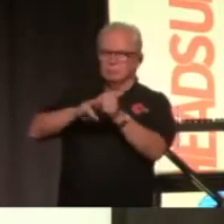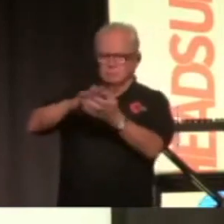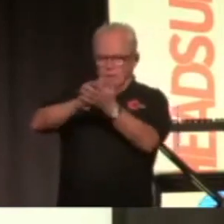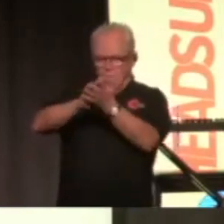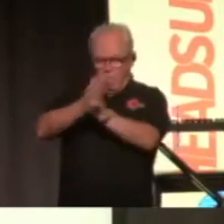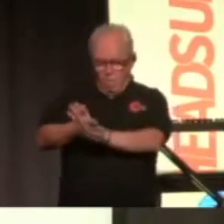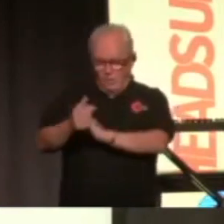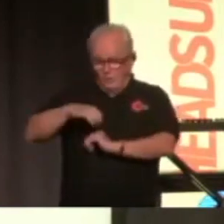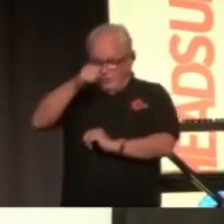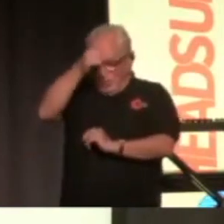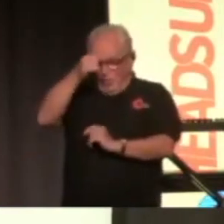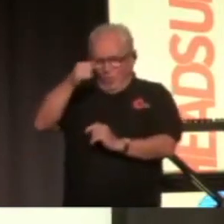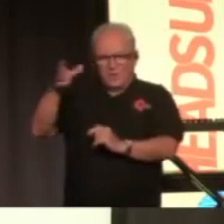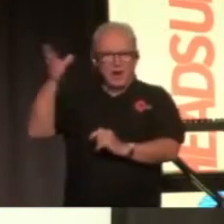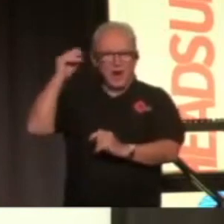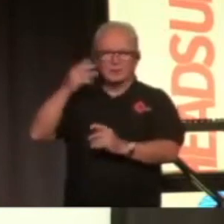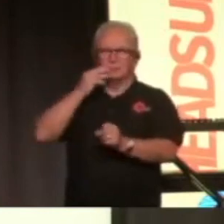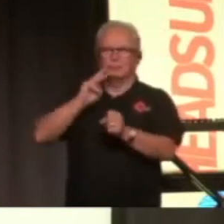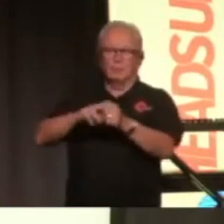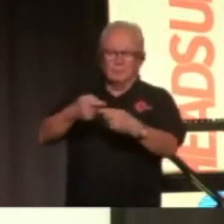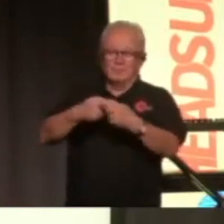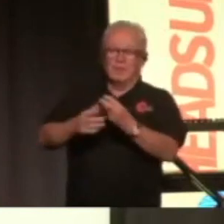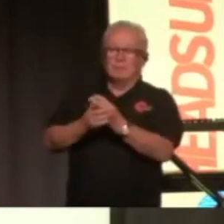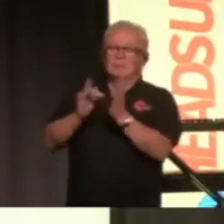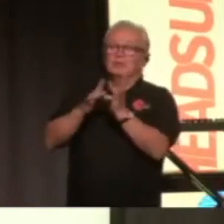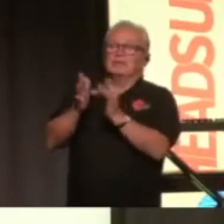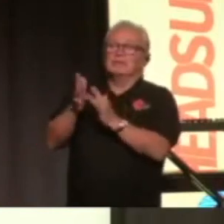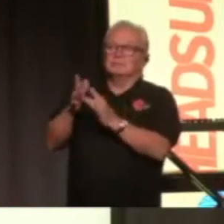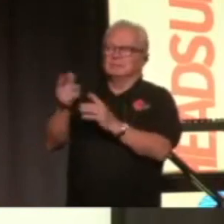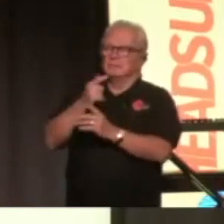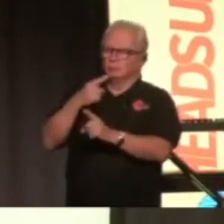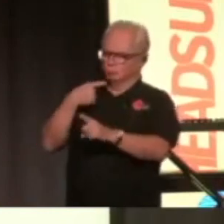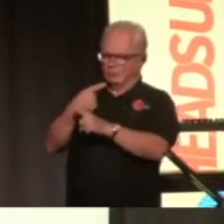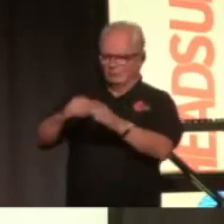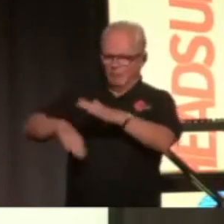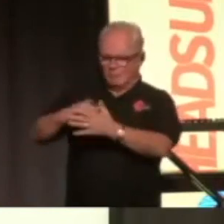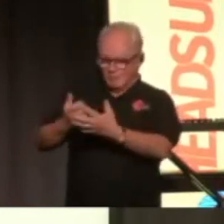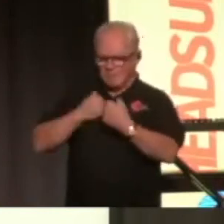from Jesus, and it was rightfully yours.